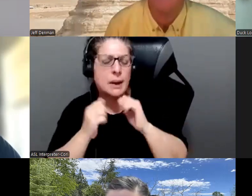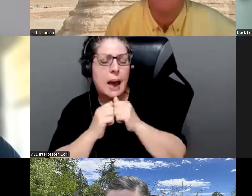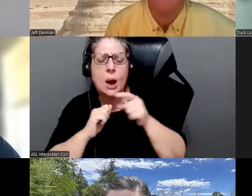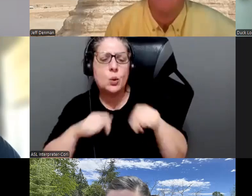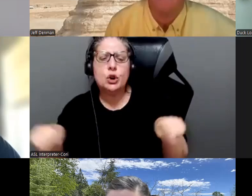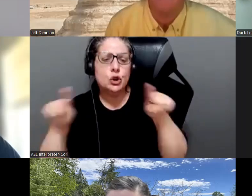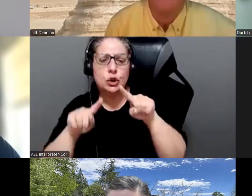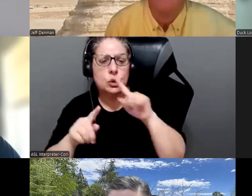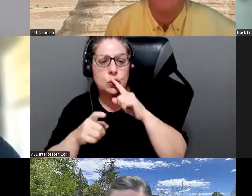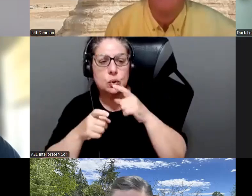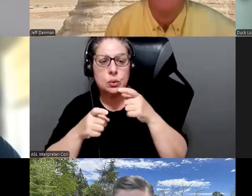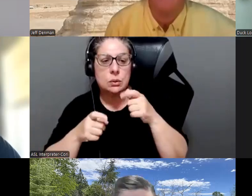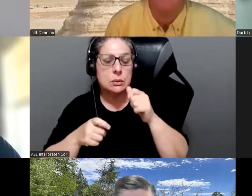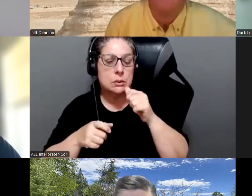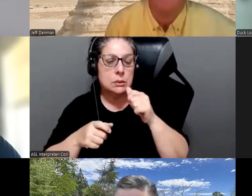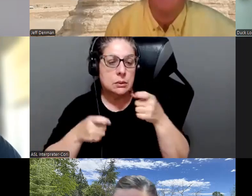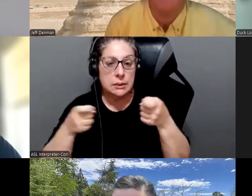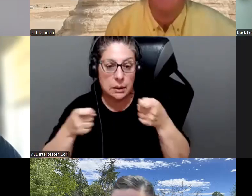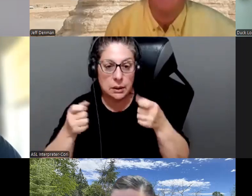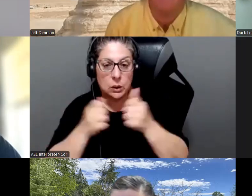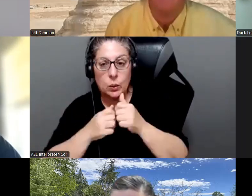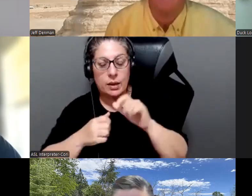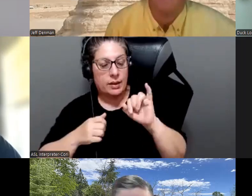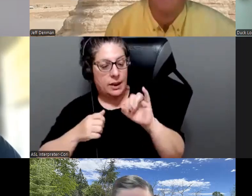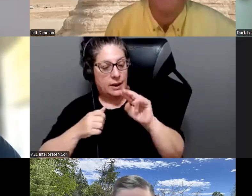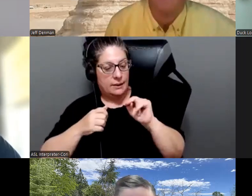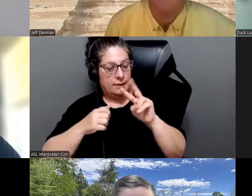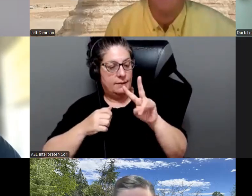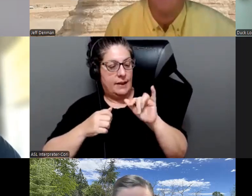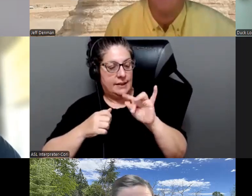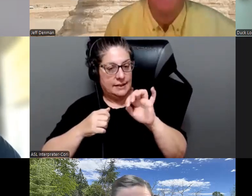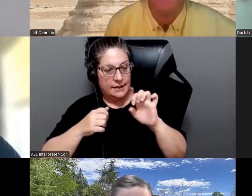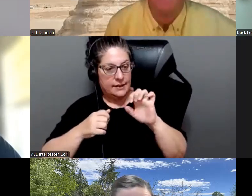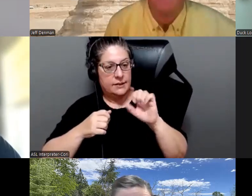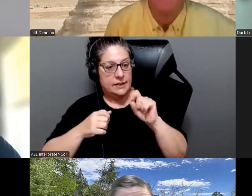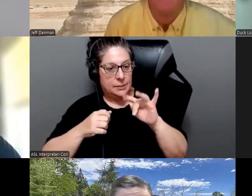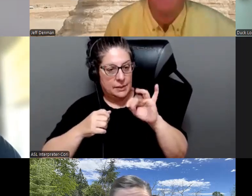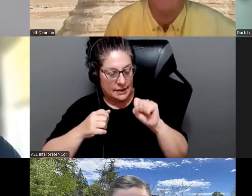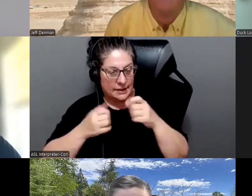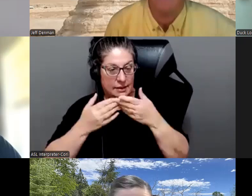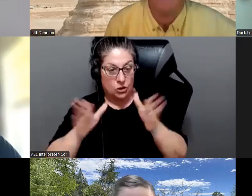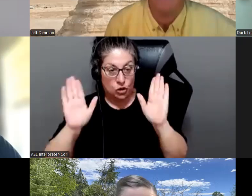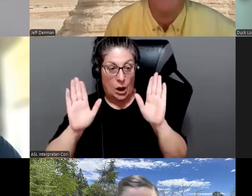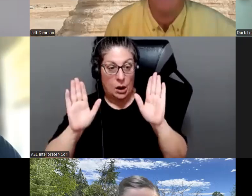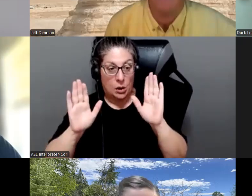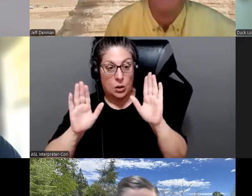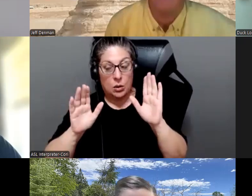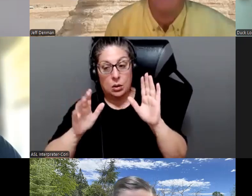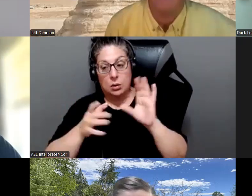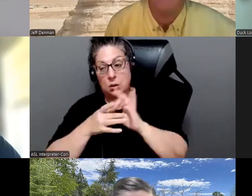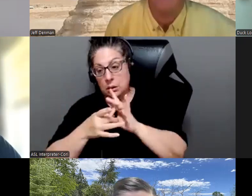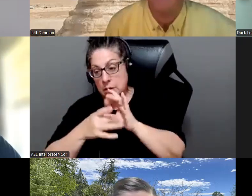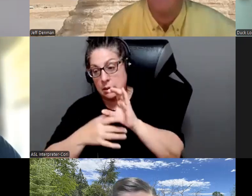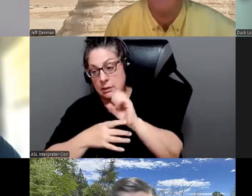you dealing with invasive species in general? How are you dealing with them at scale?